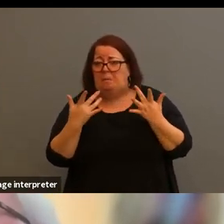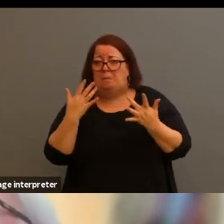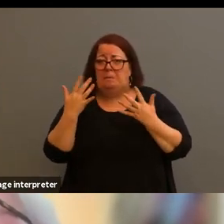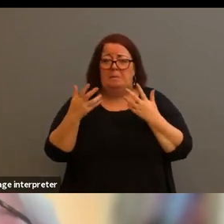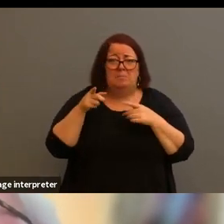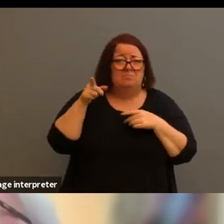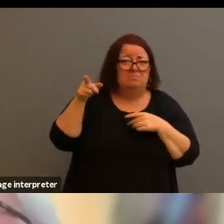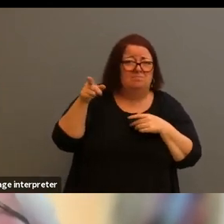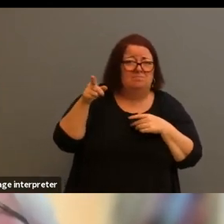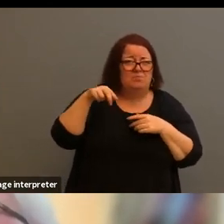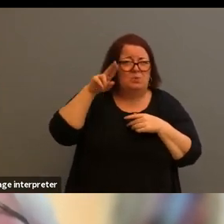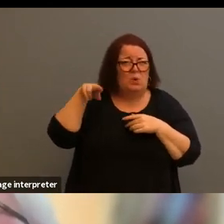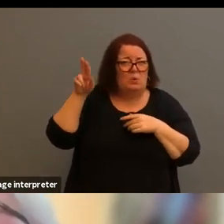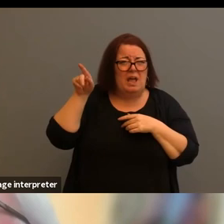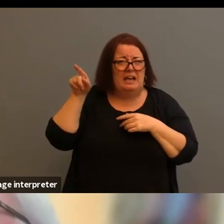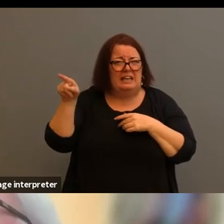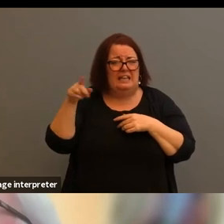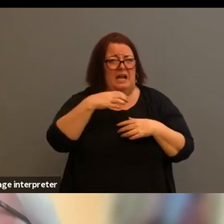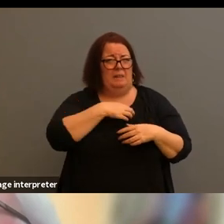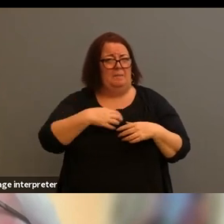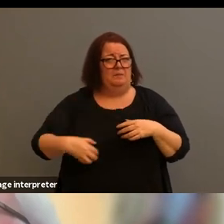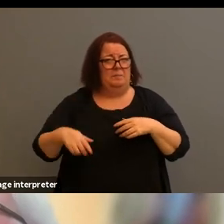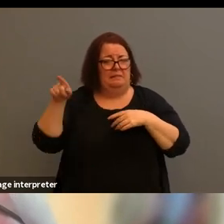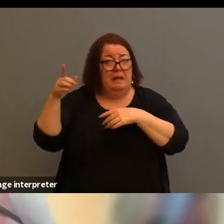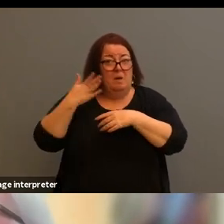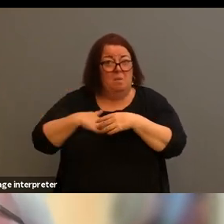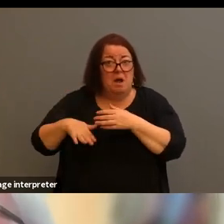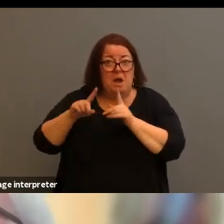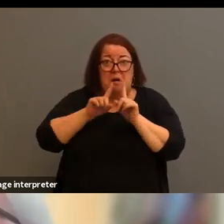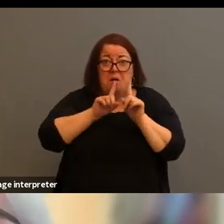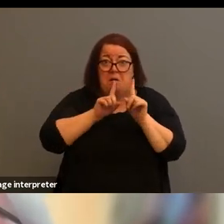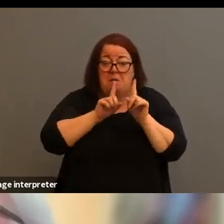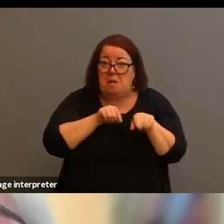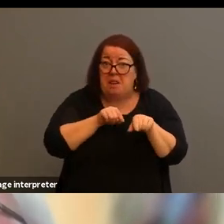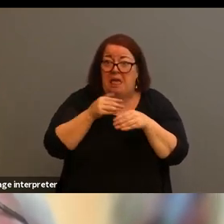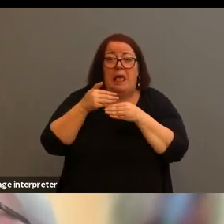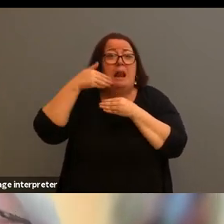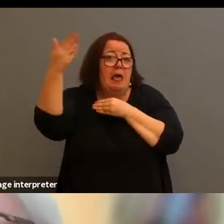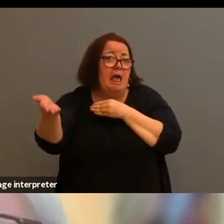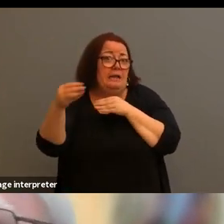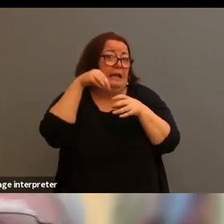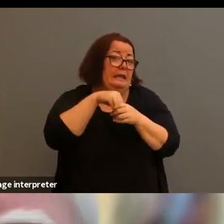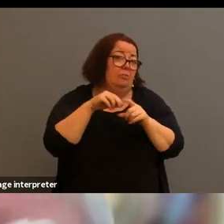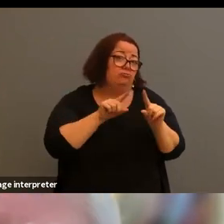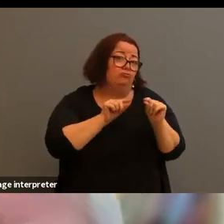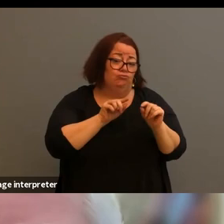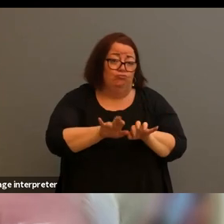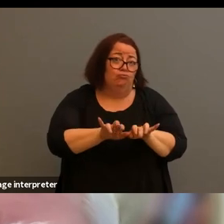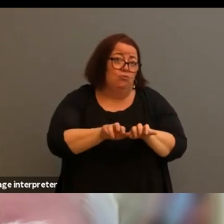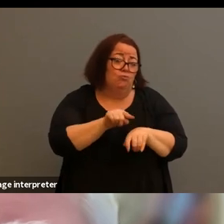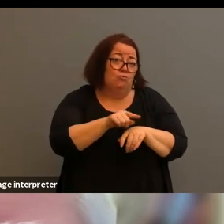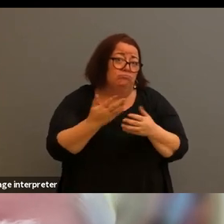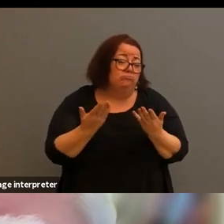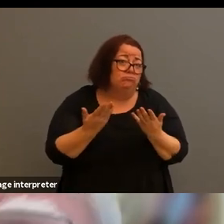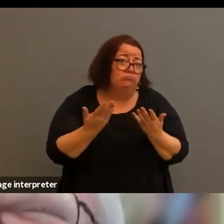answer chat. That is an opportunity. Otherwise, we will. I would just like to recognize that we had